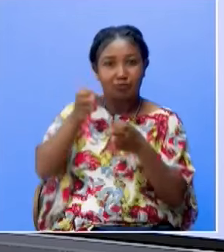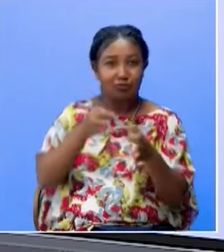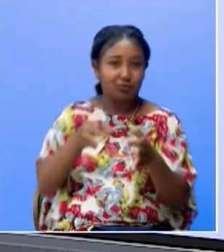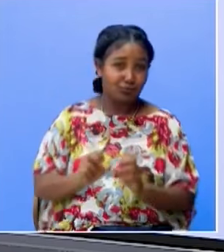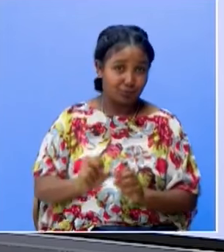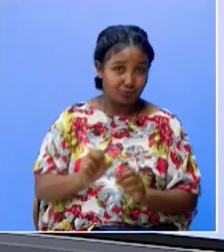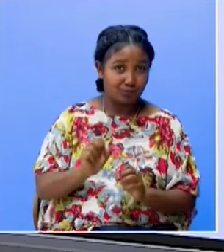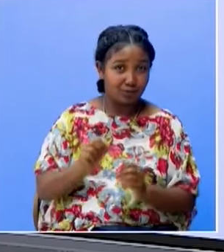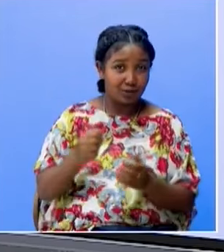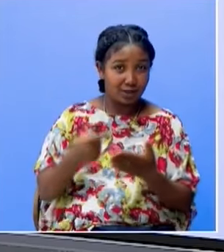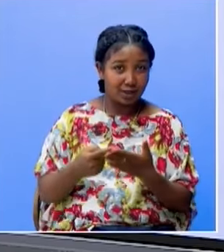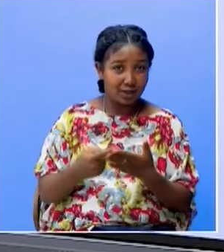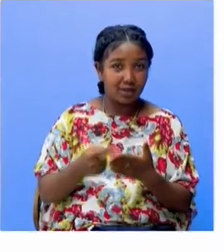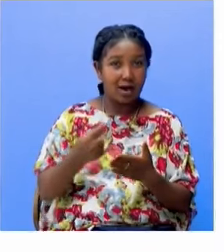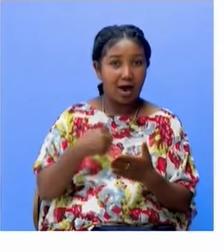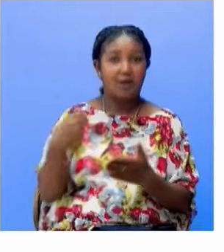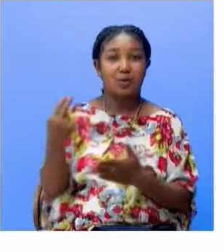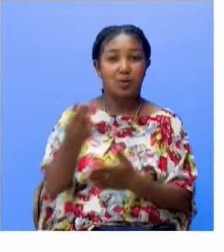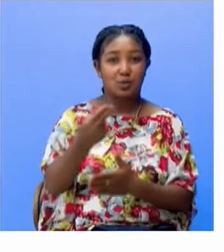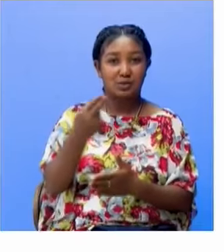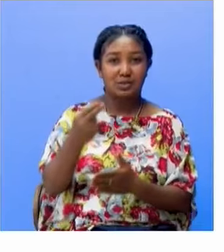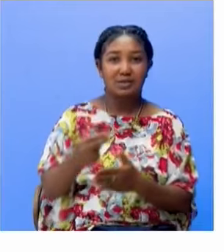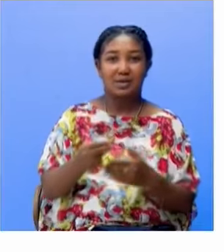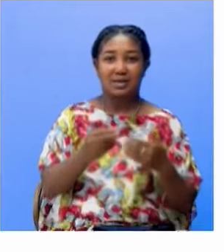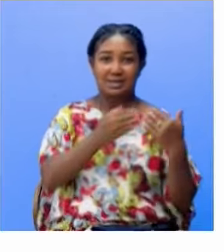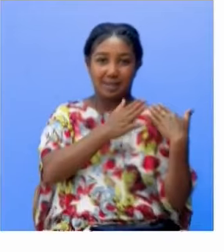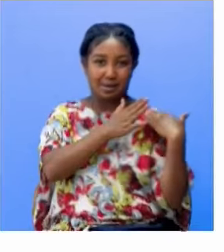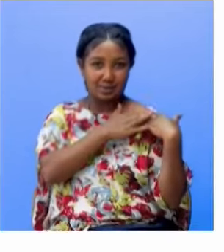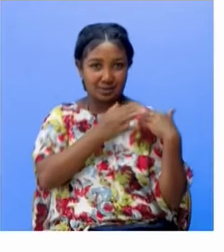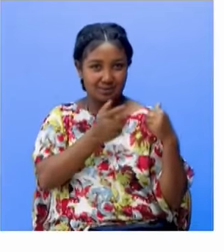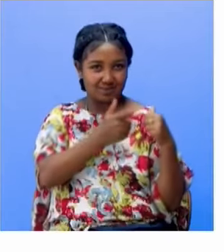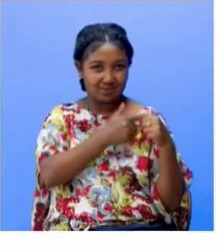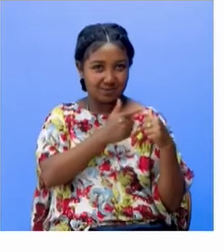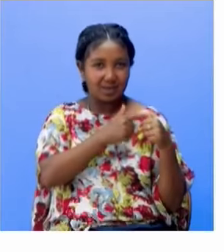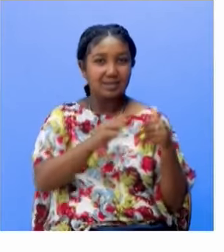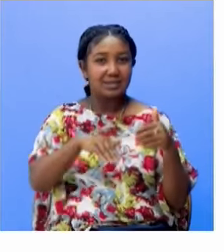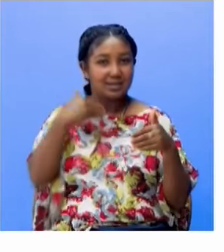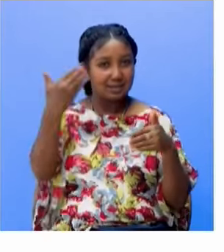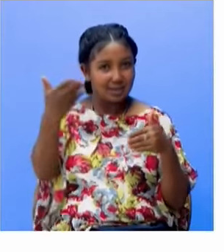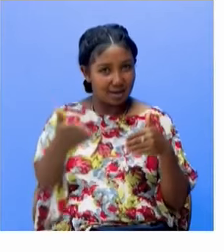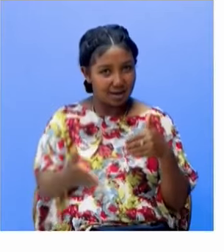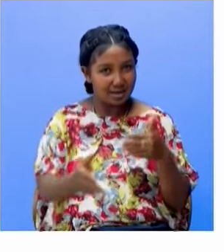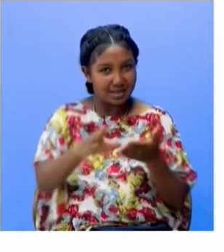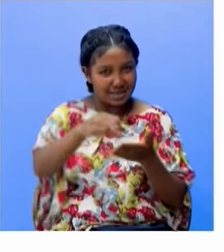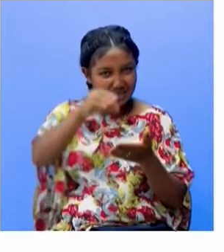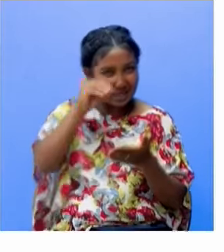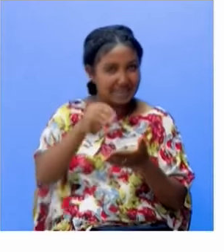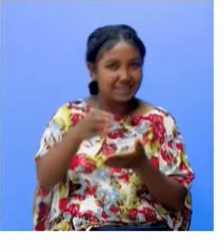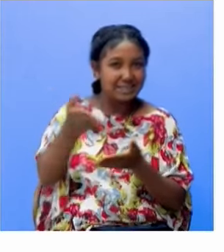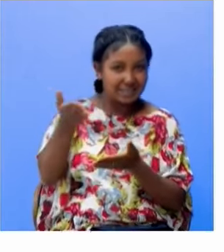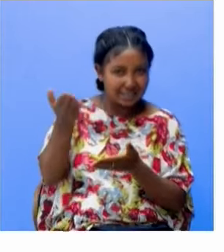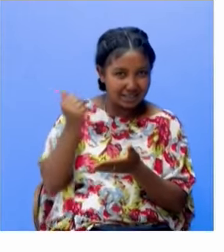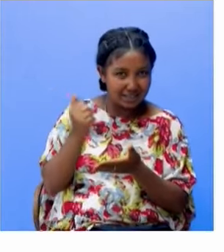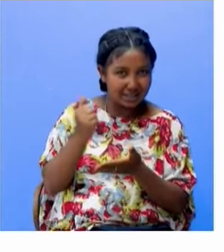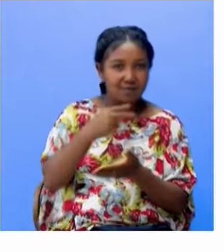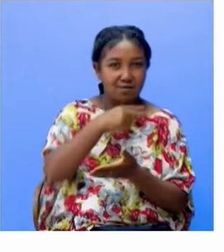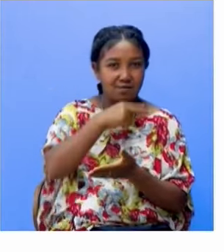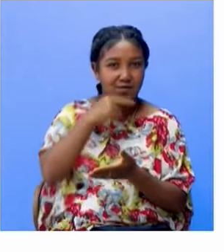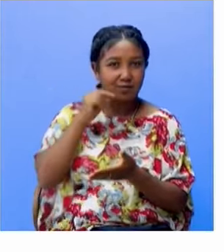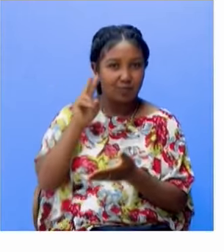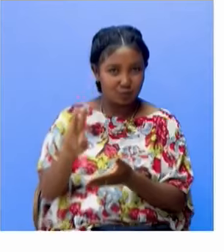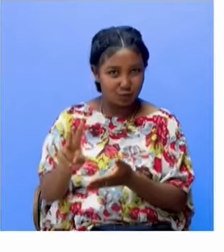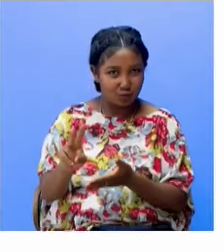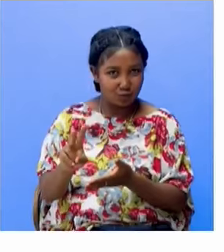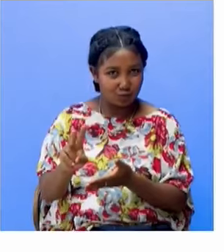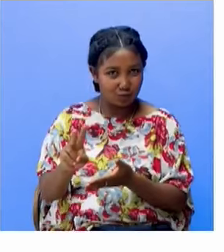clear? Here, I used subject here, and then learned is verb 2.